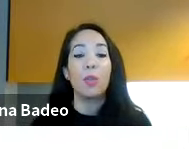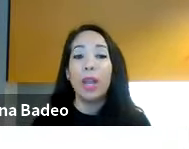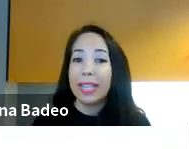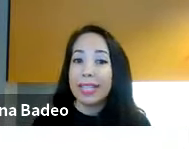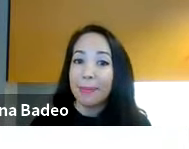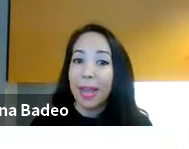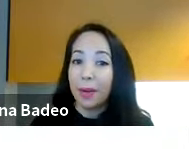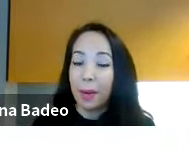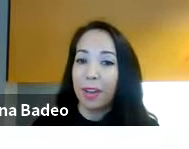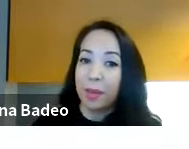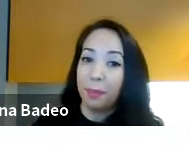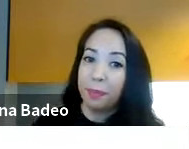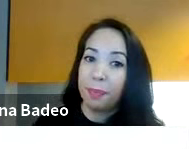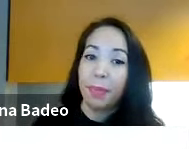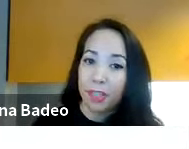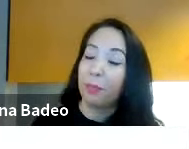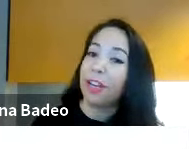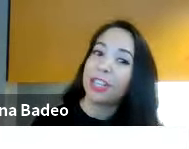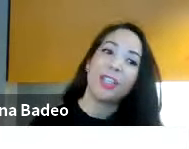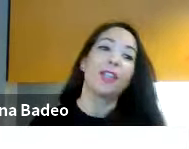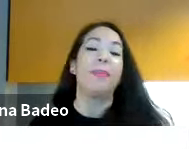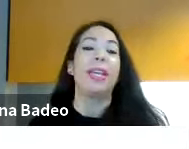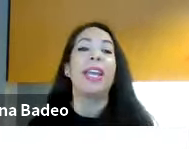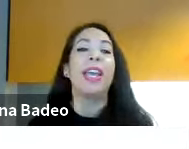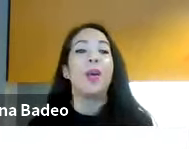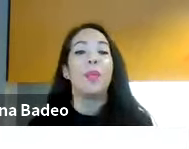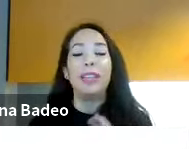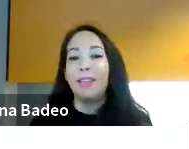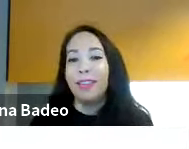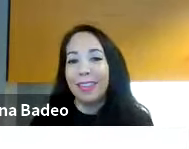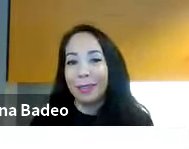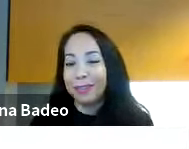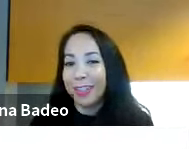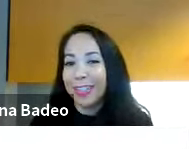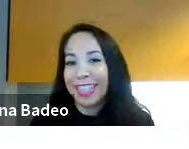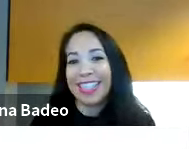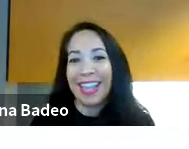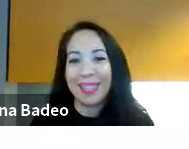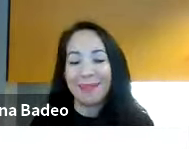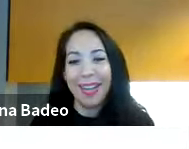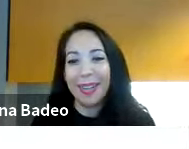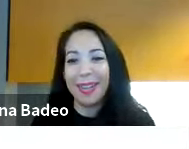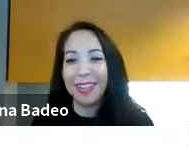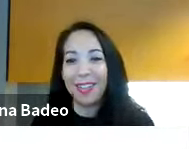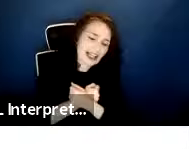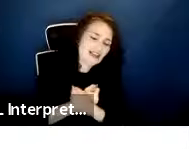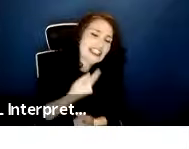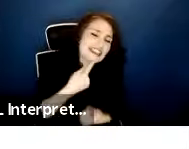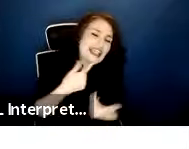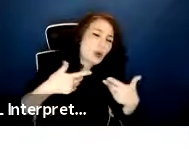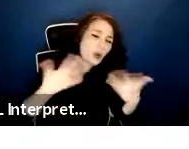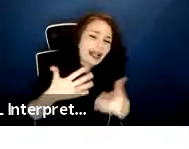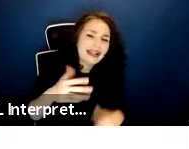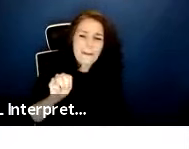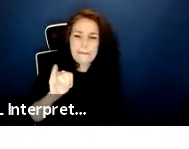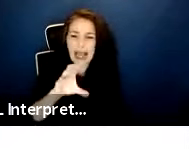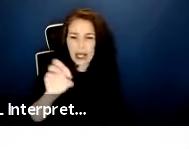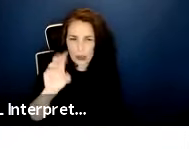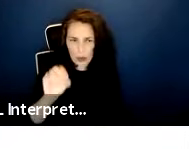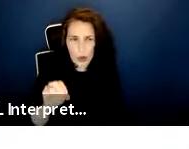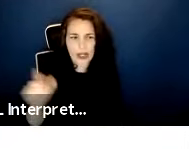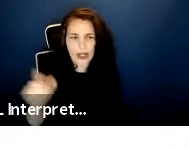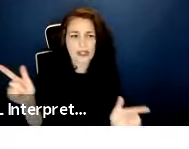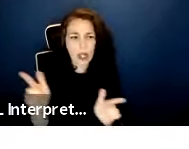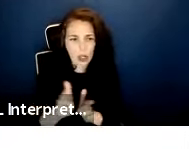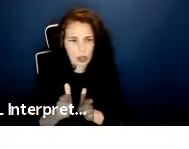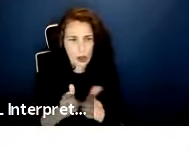So what is the micro budget project agreement? We lovingly refer to this as micro. It is our newest low-budget entertainment